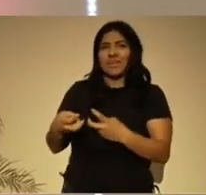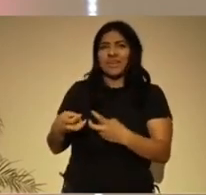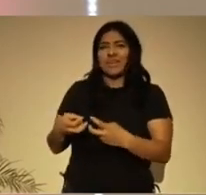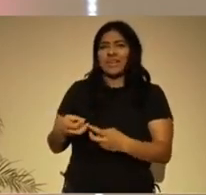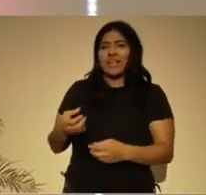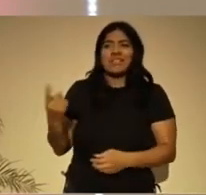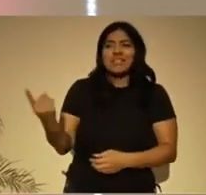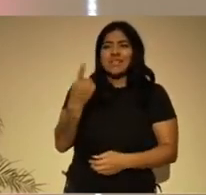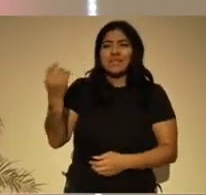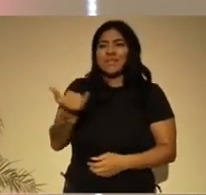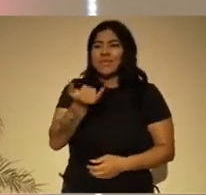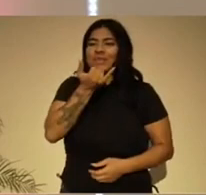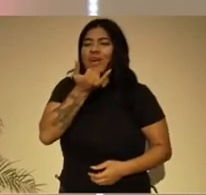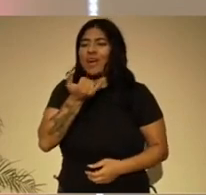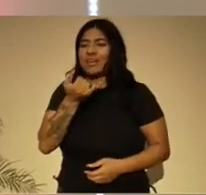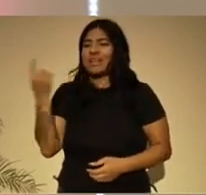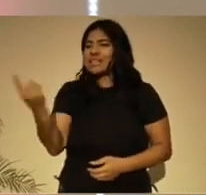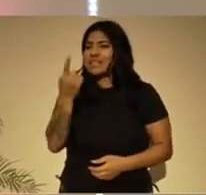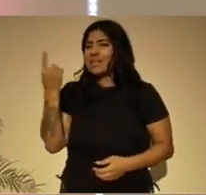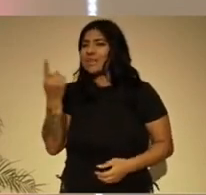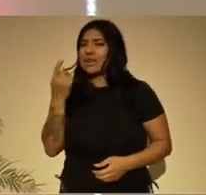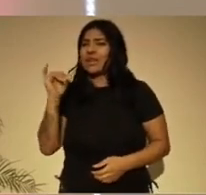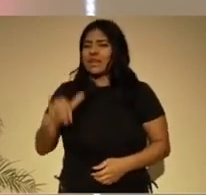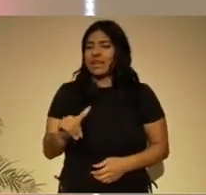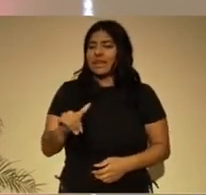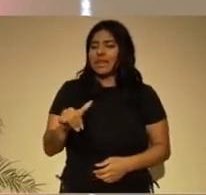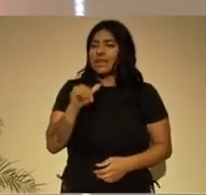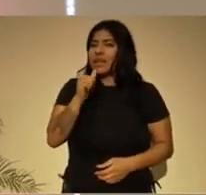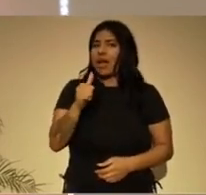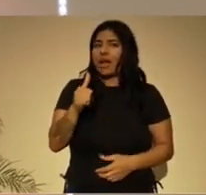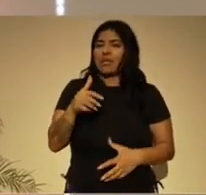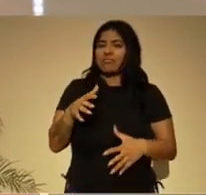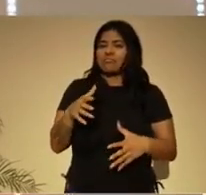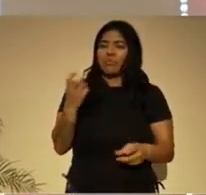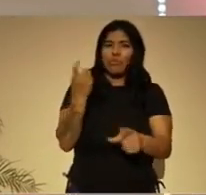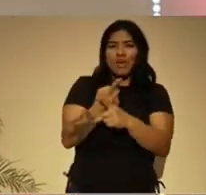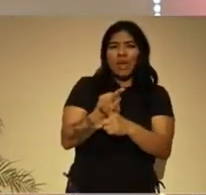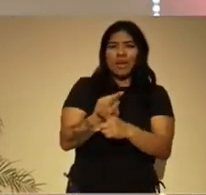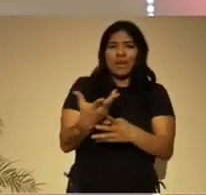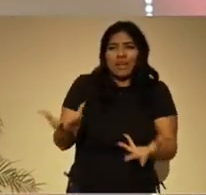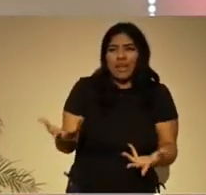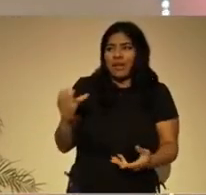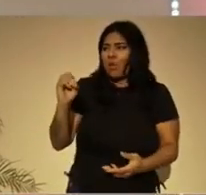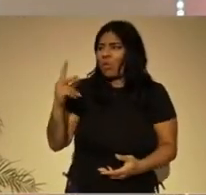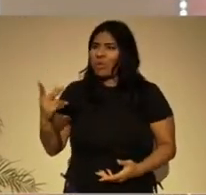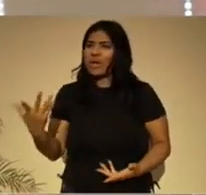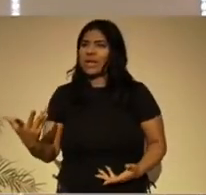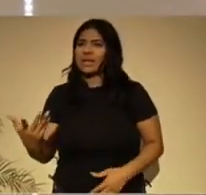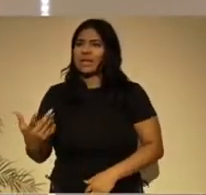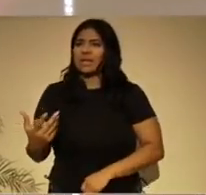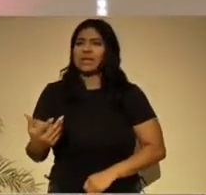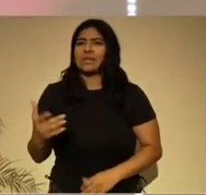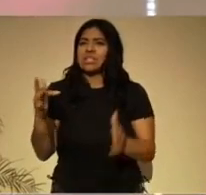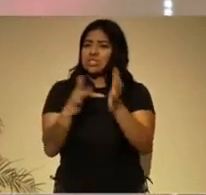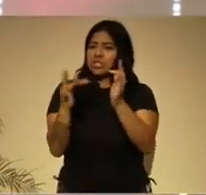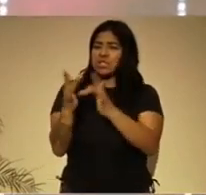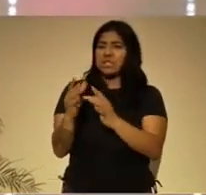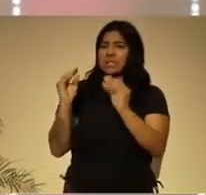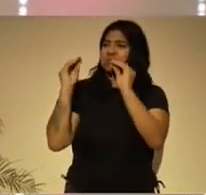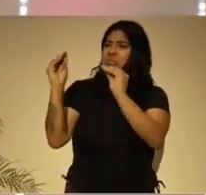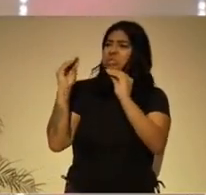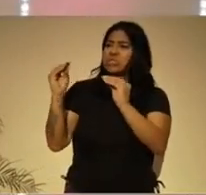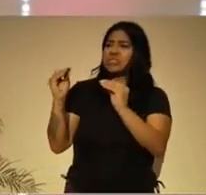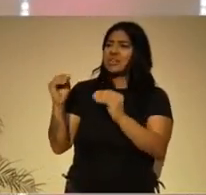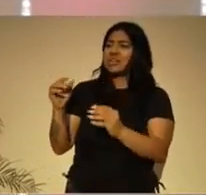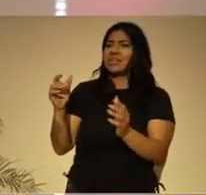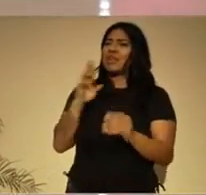is wrong, that there is something that is unsettling, there is something that is not okay. Jesus is teaching the